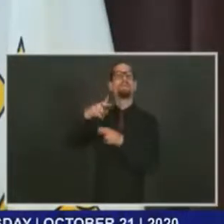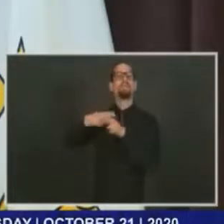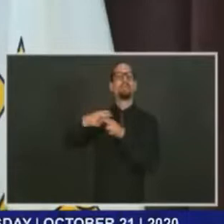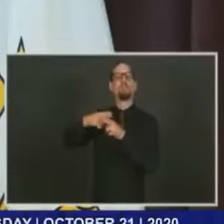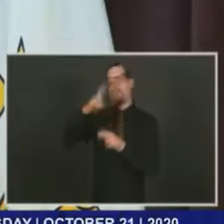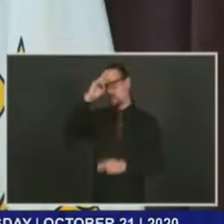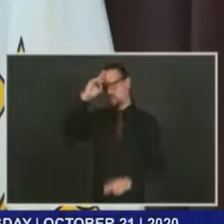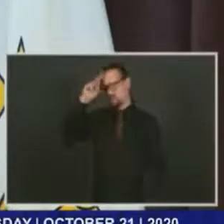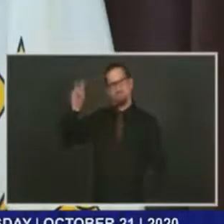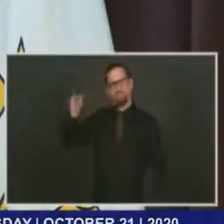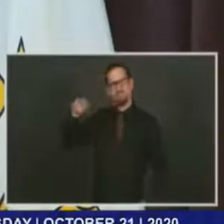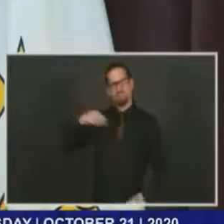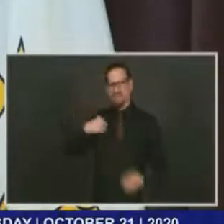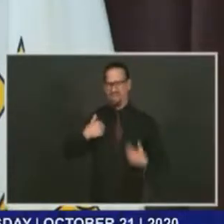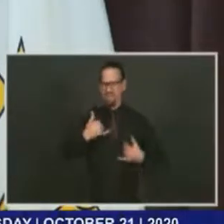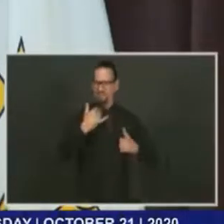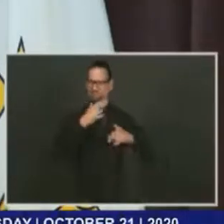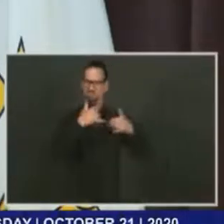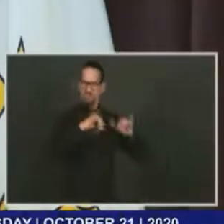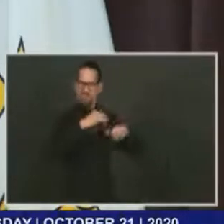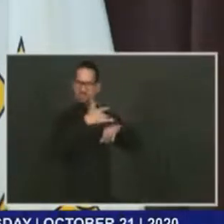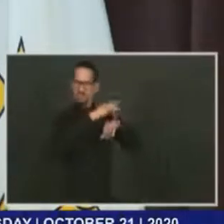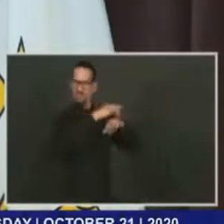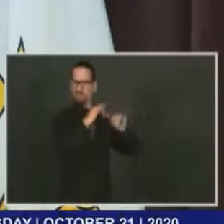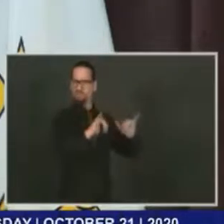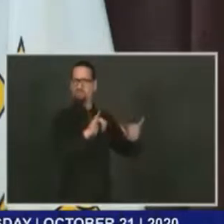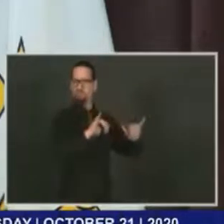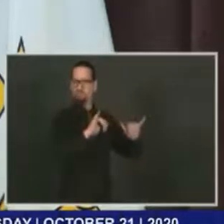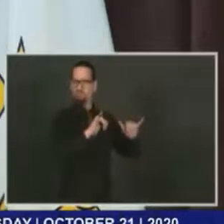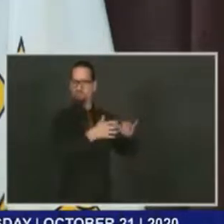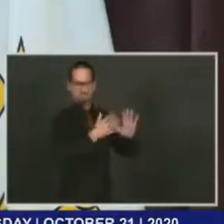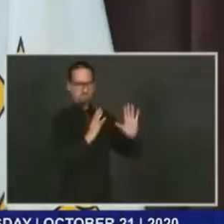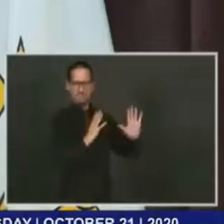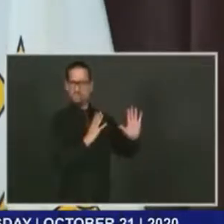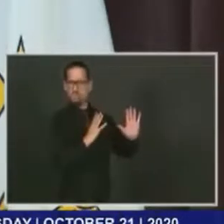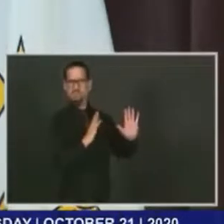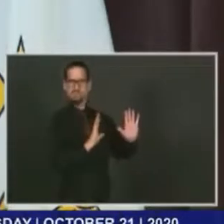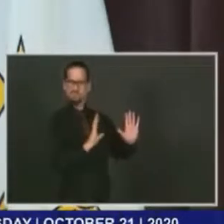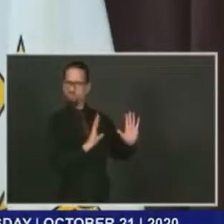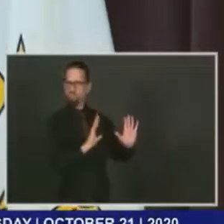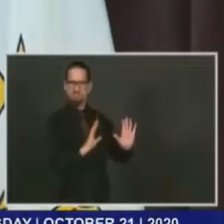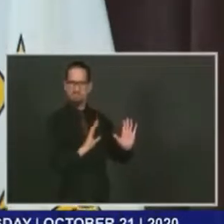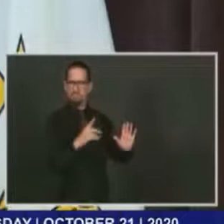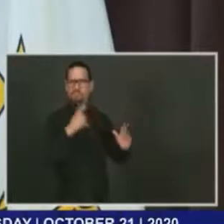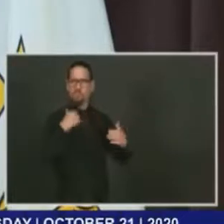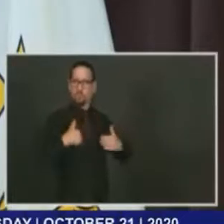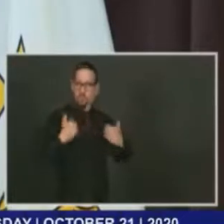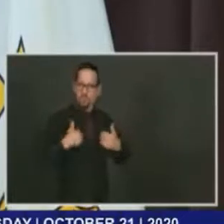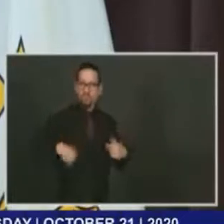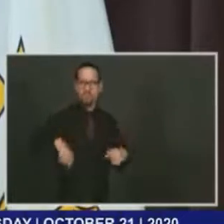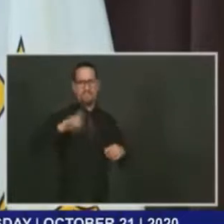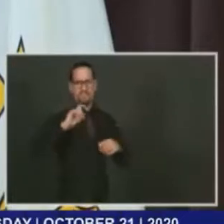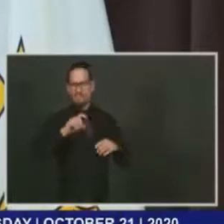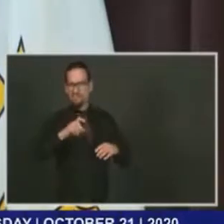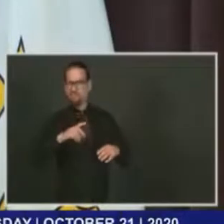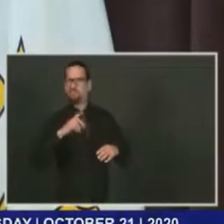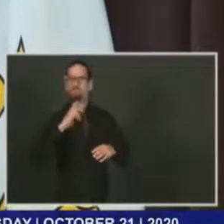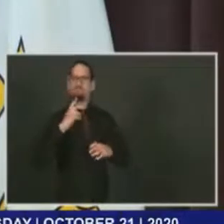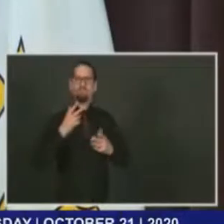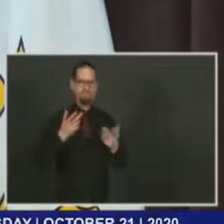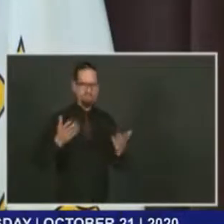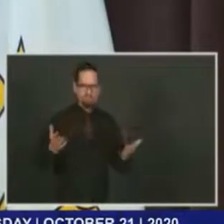in hospitals currently. Also giving what I had shared about more younger individuals being